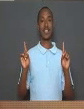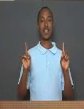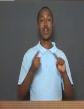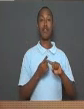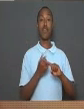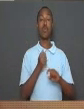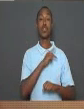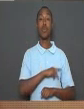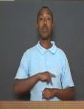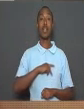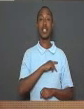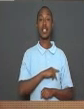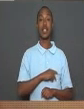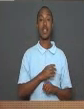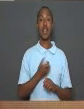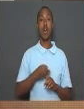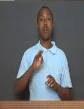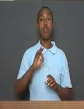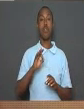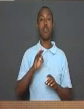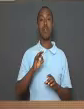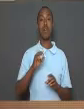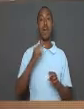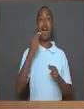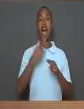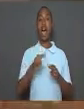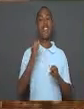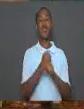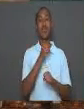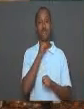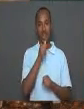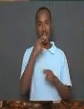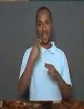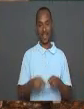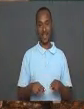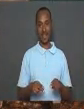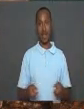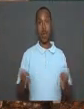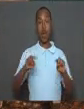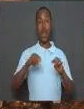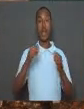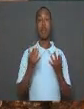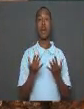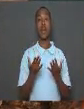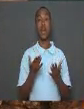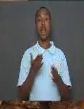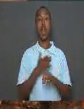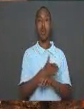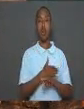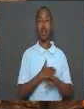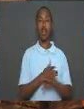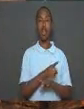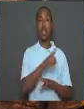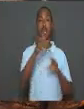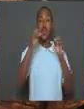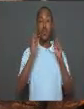the properties of the uncooked egg. When you burn a log, you